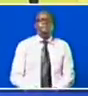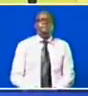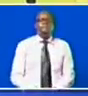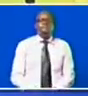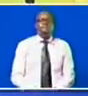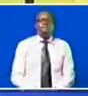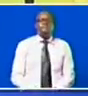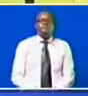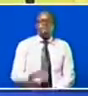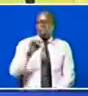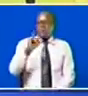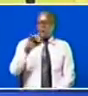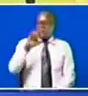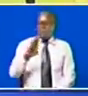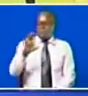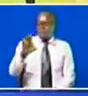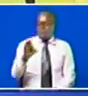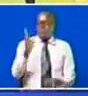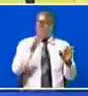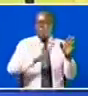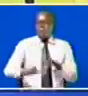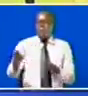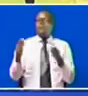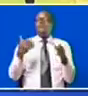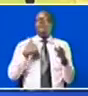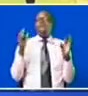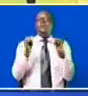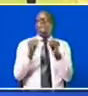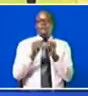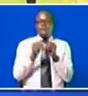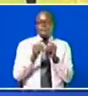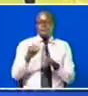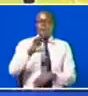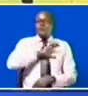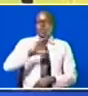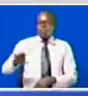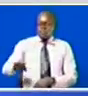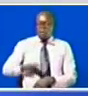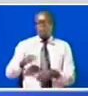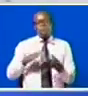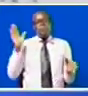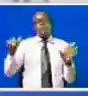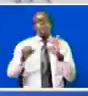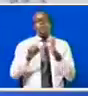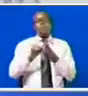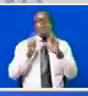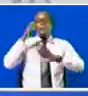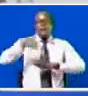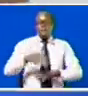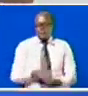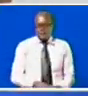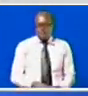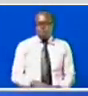On a day that the IEBC was slated to hold a crisis meeting, the commission was thrown into a further crisis as